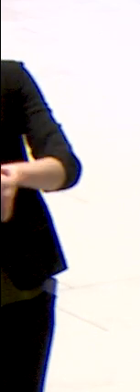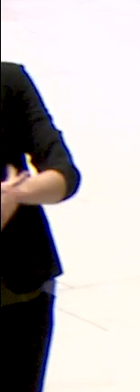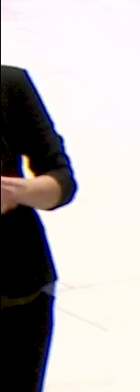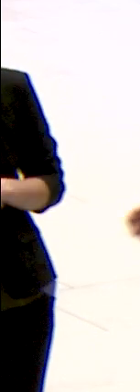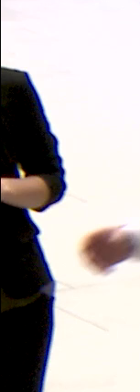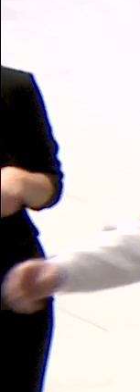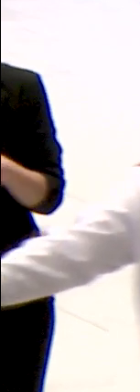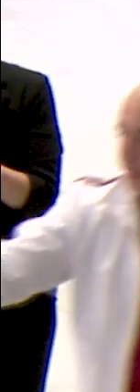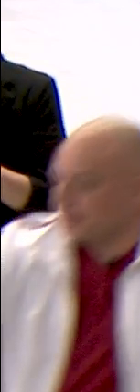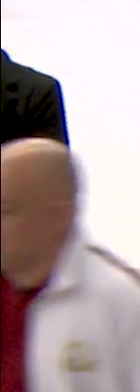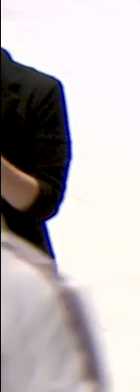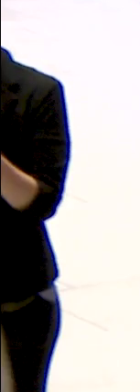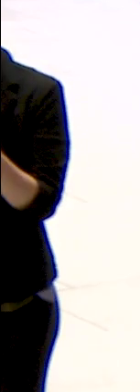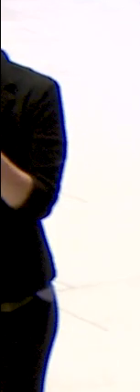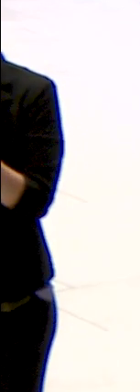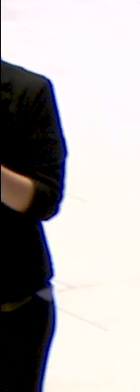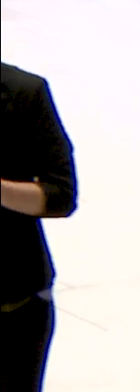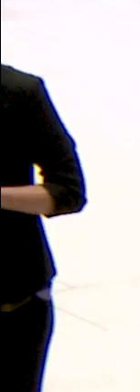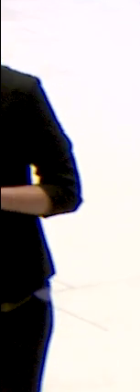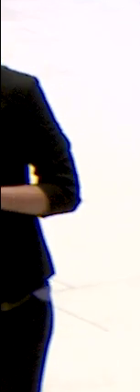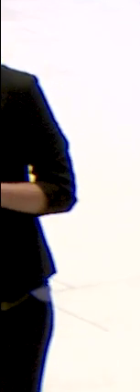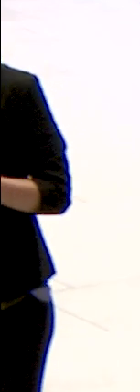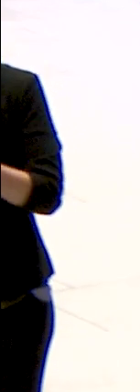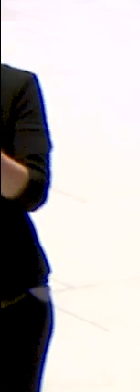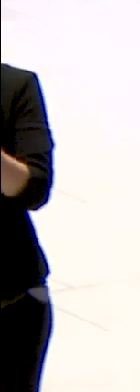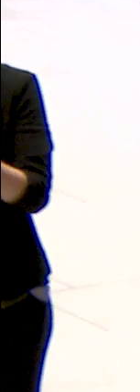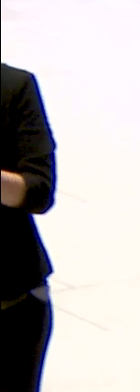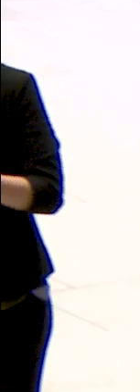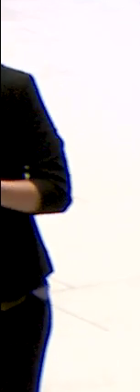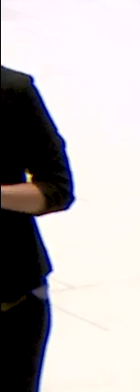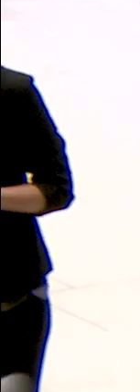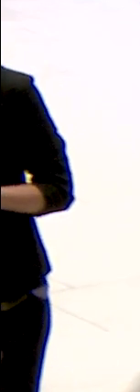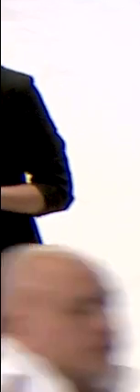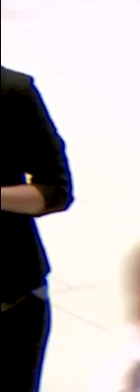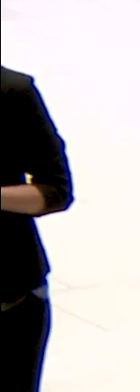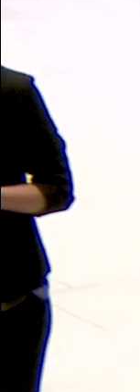it's not an option anymore. Any other questions? Yeah.